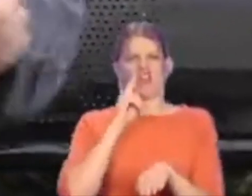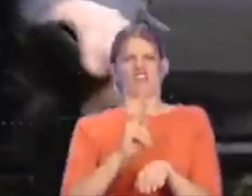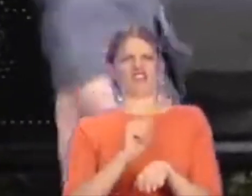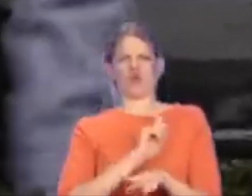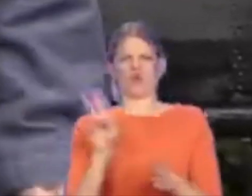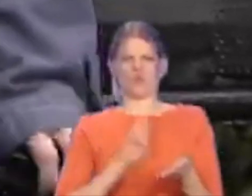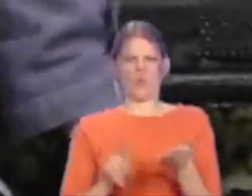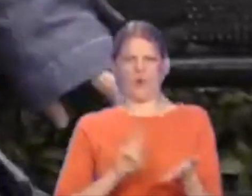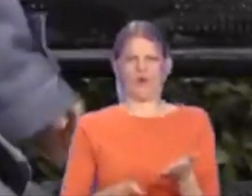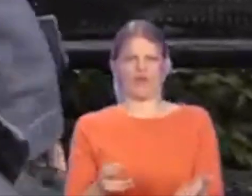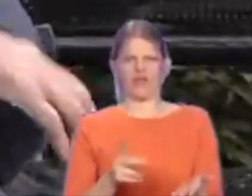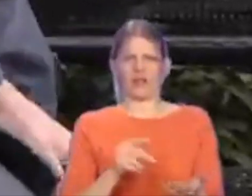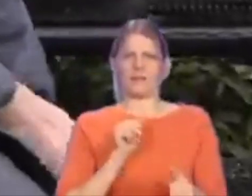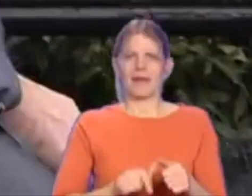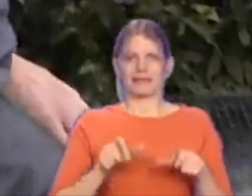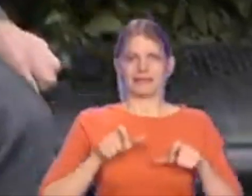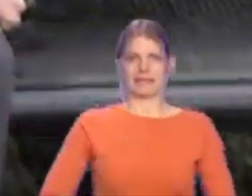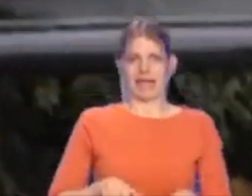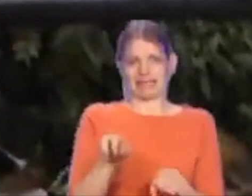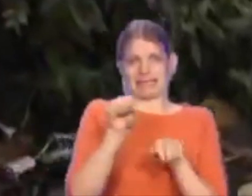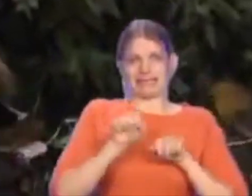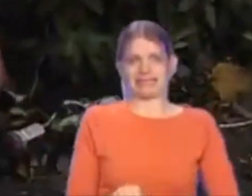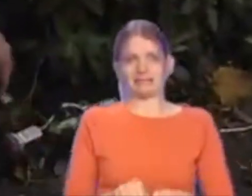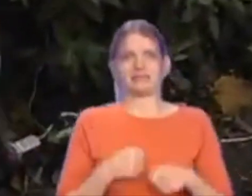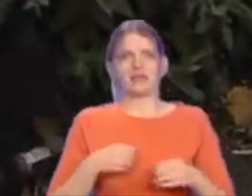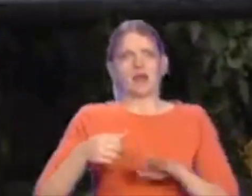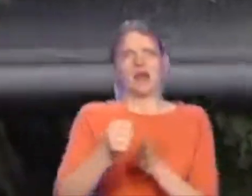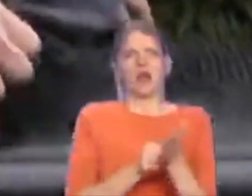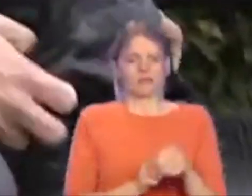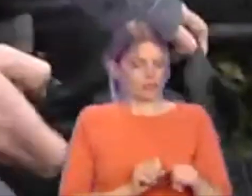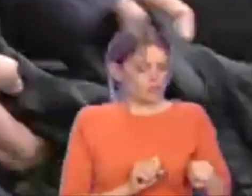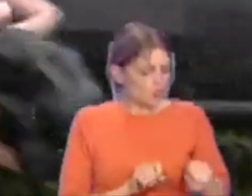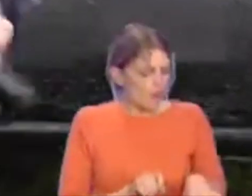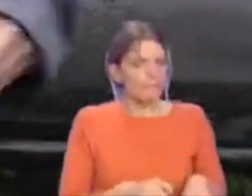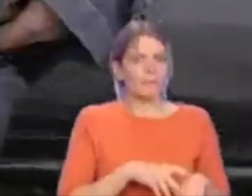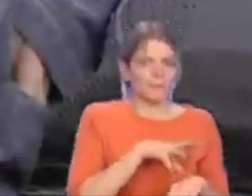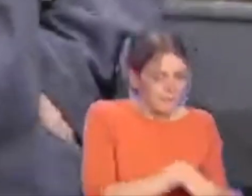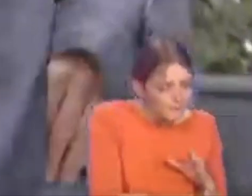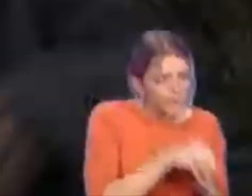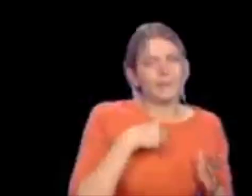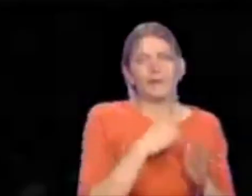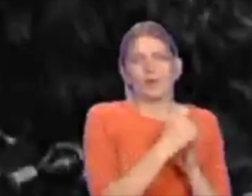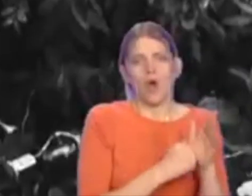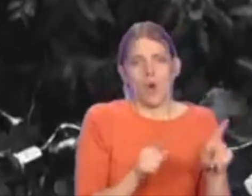way to do it would be to take my gloves out of my pockets and drop them and try and pick it up as discreetly as possible.